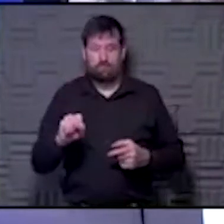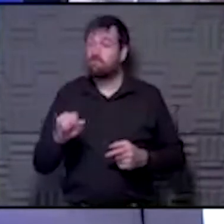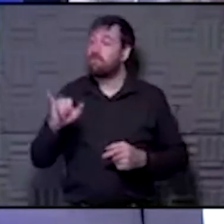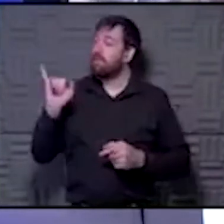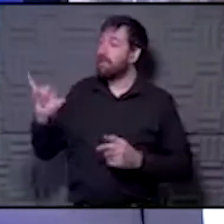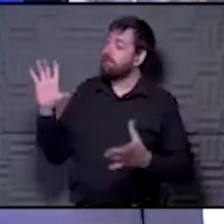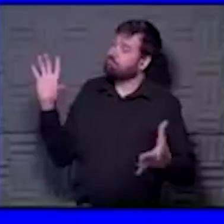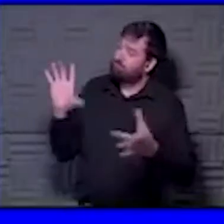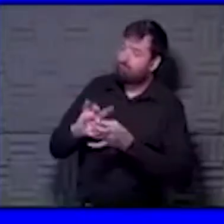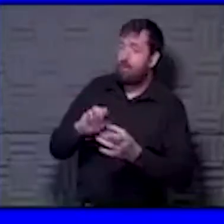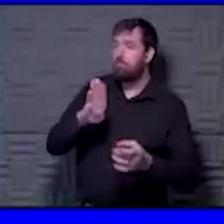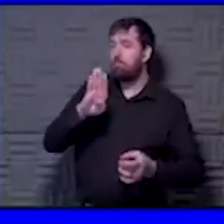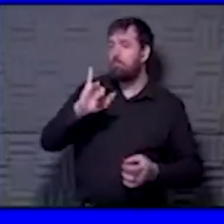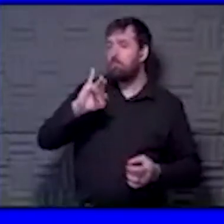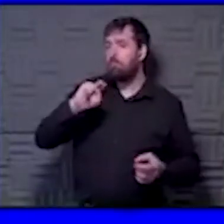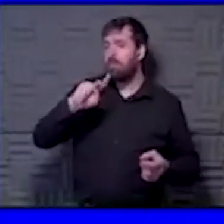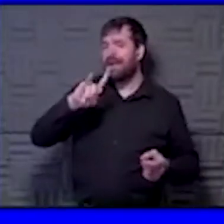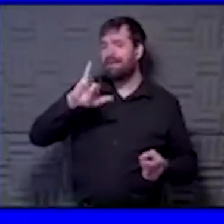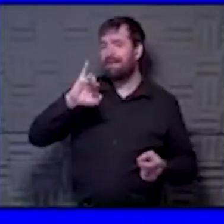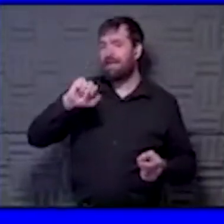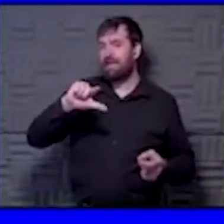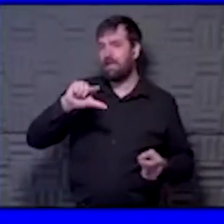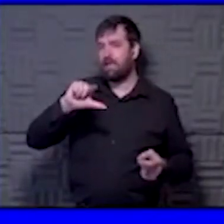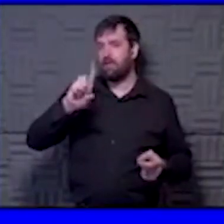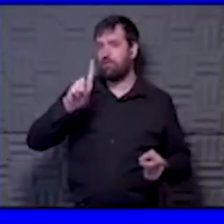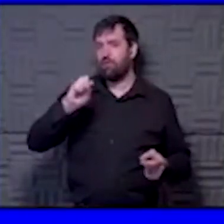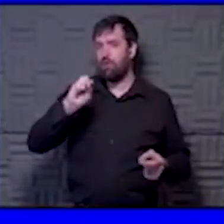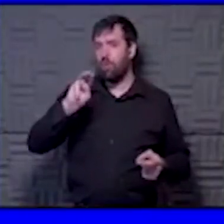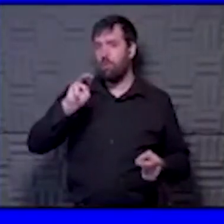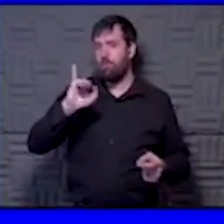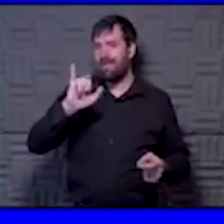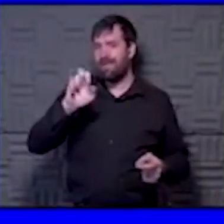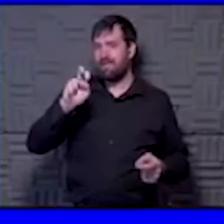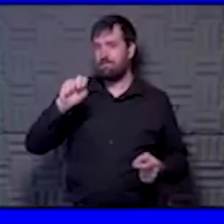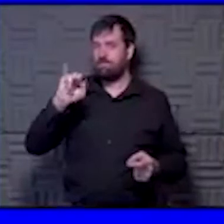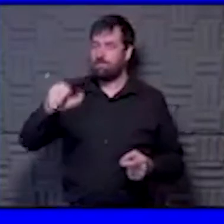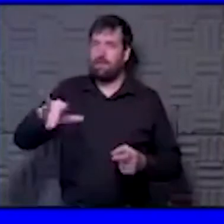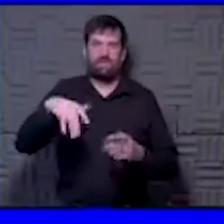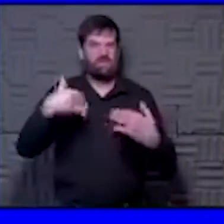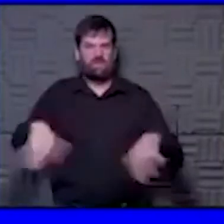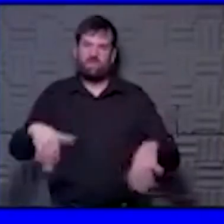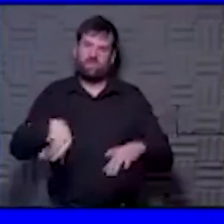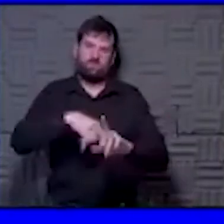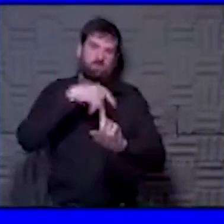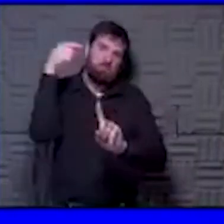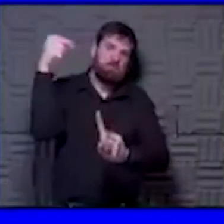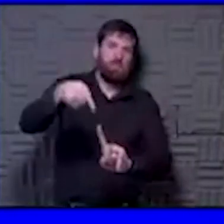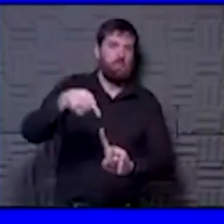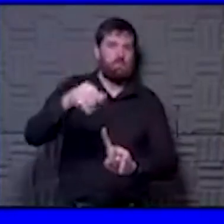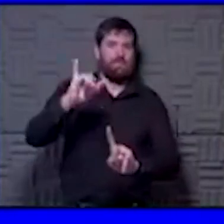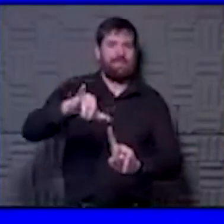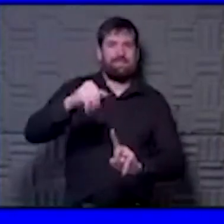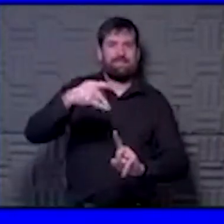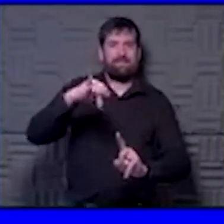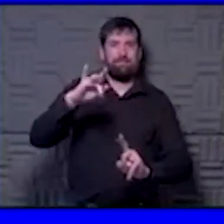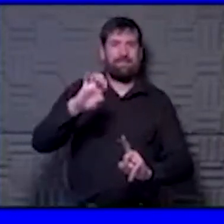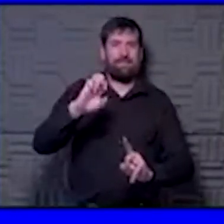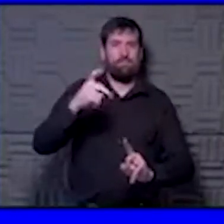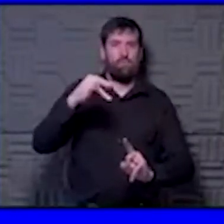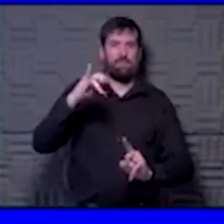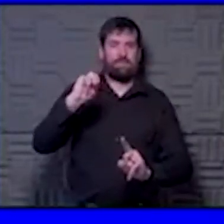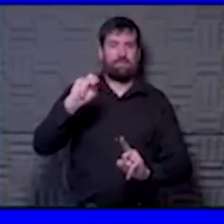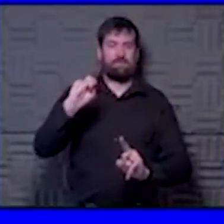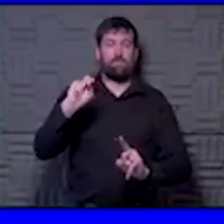binding domain, that's really the important part. That is the absolute tip of the spear of that spike protein that interacts with